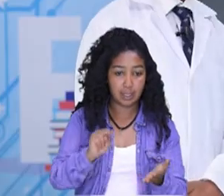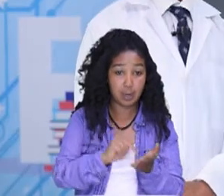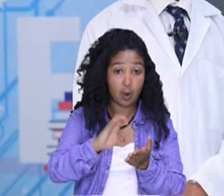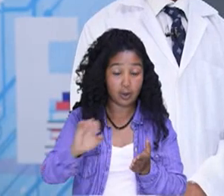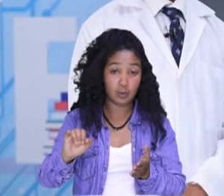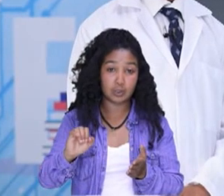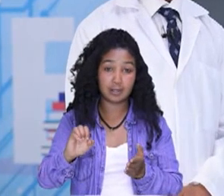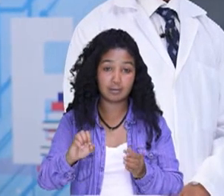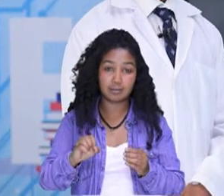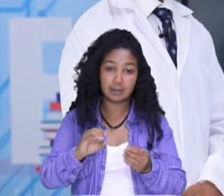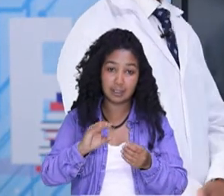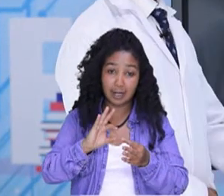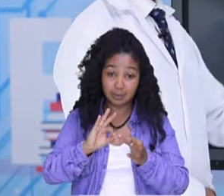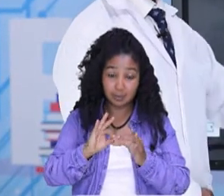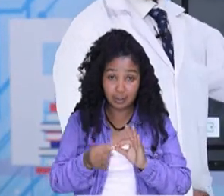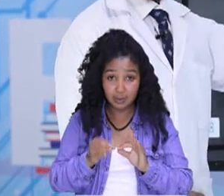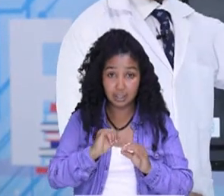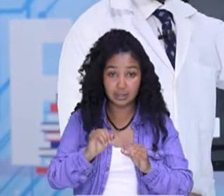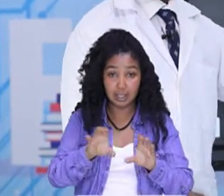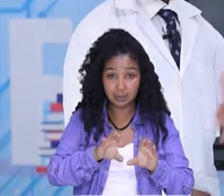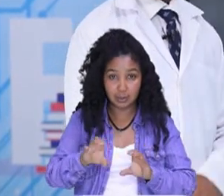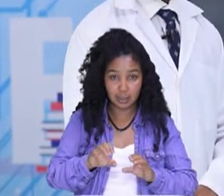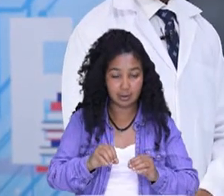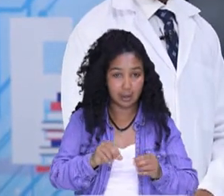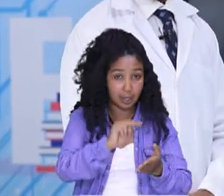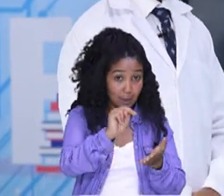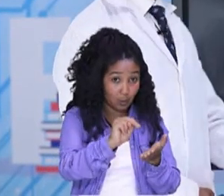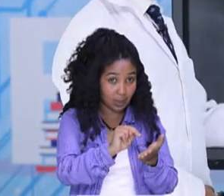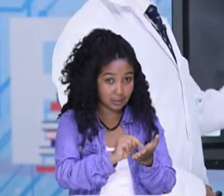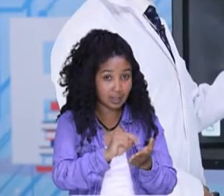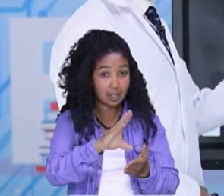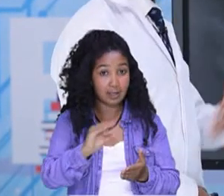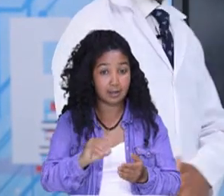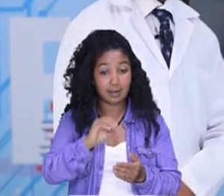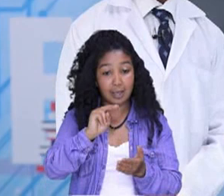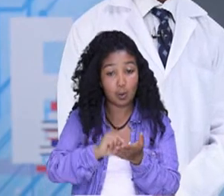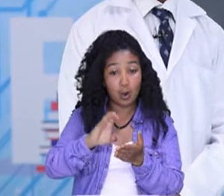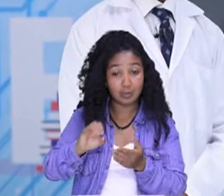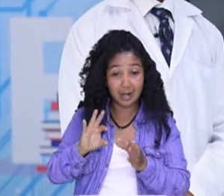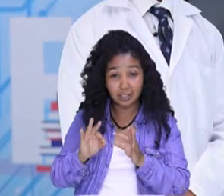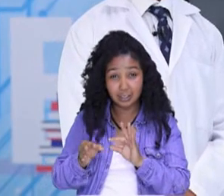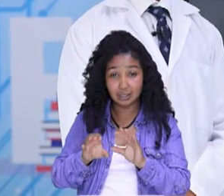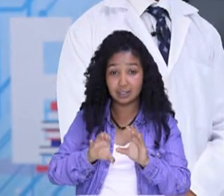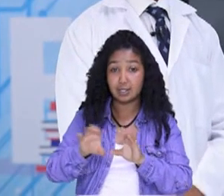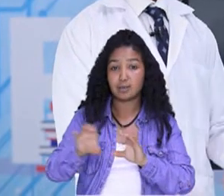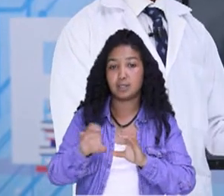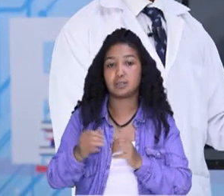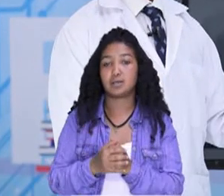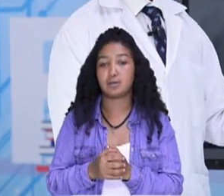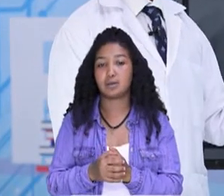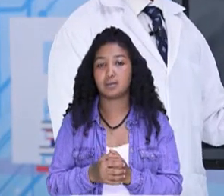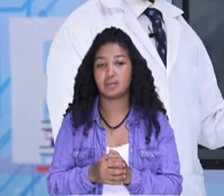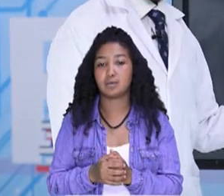Eukaryotic transcription takes place in the nucleus, and eukaryotic translation takes